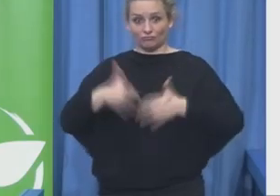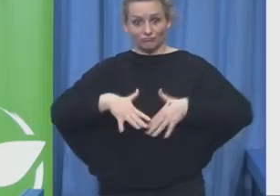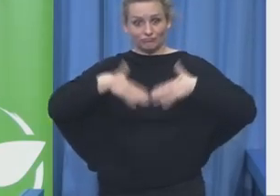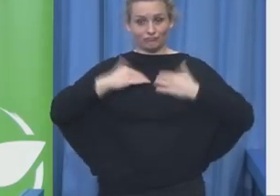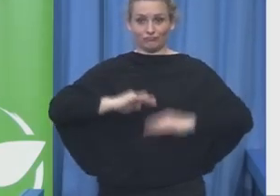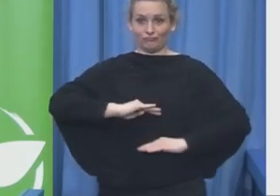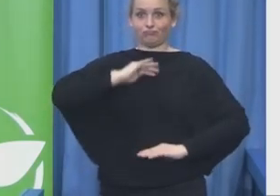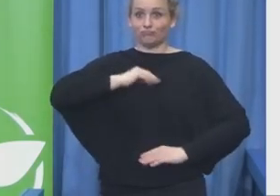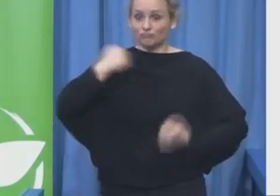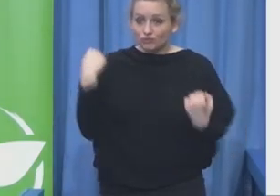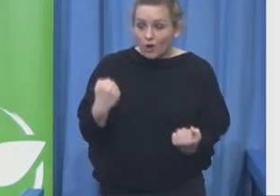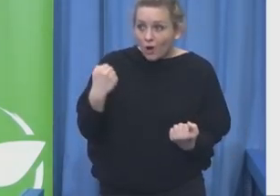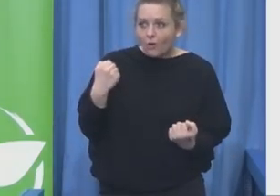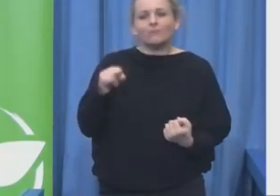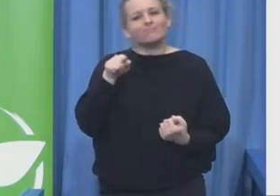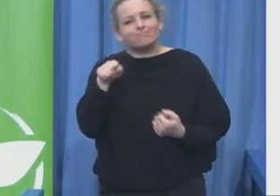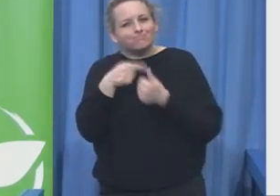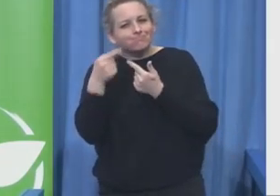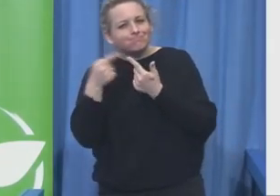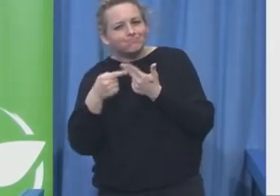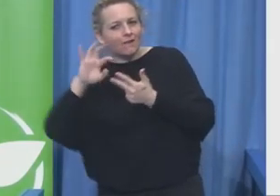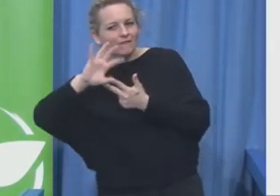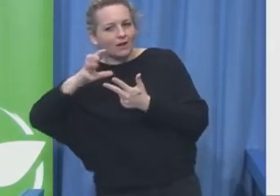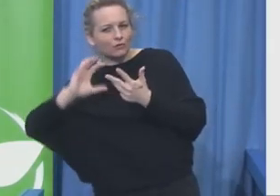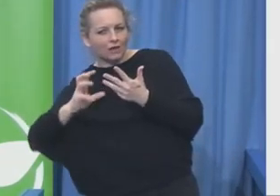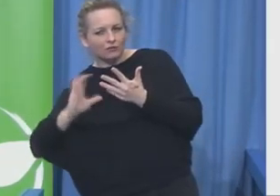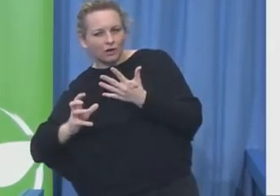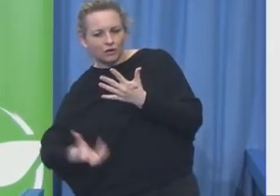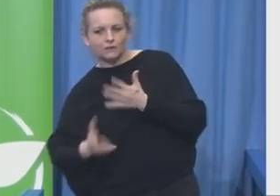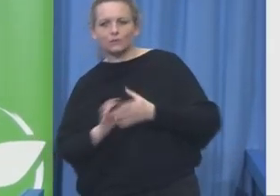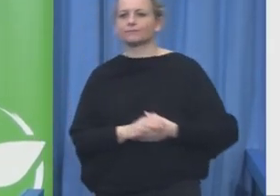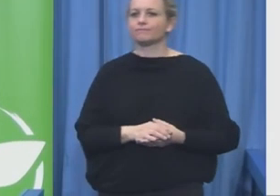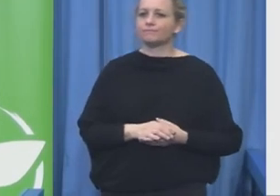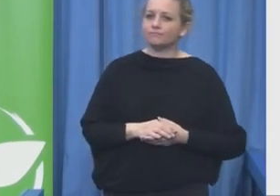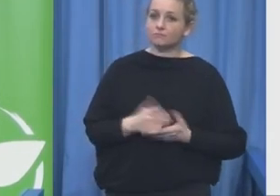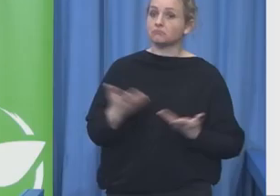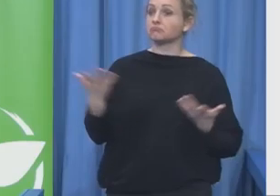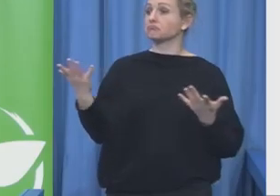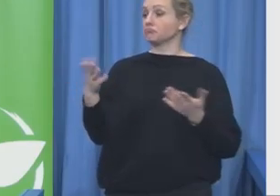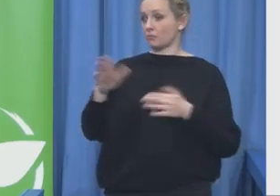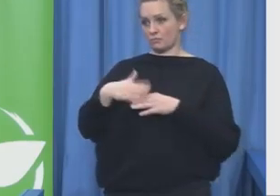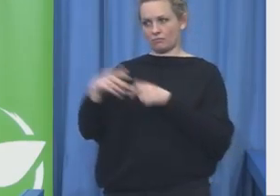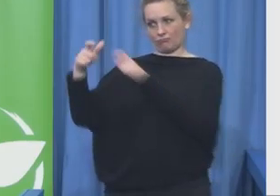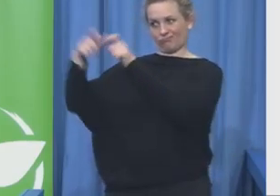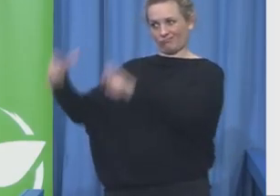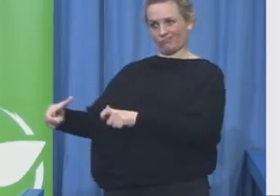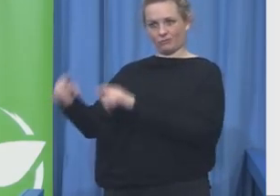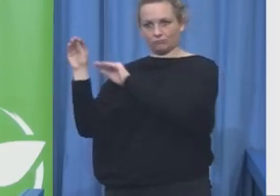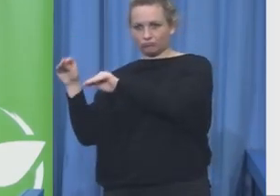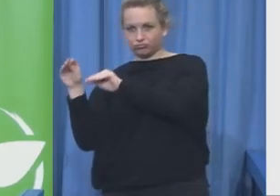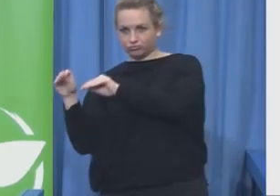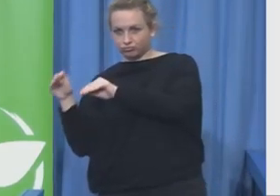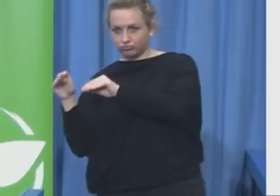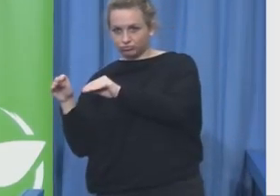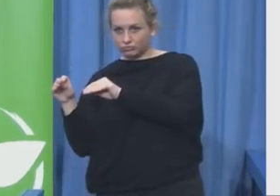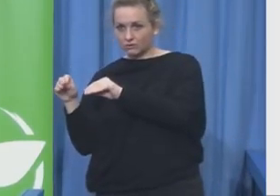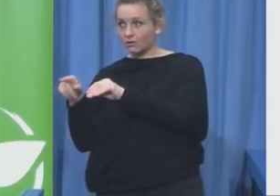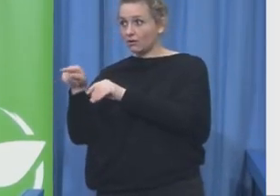as education, health services. So we use more and more this tool in our different projects.